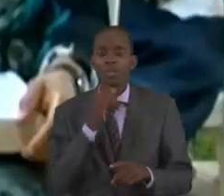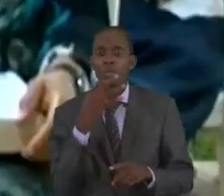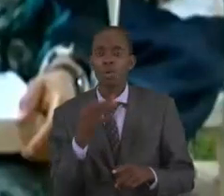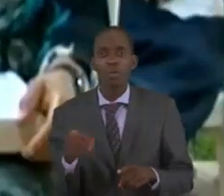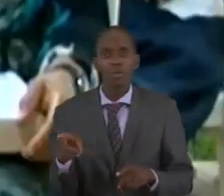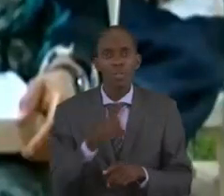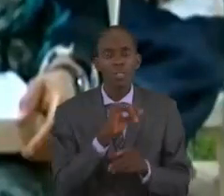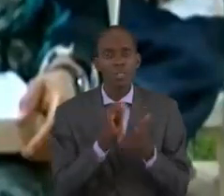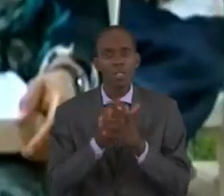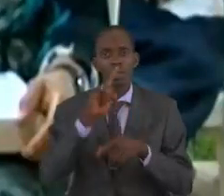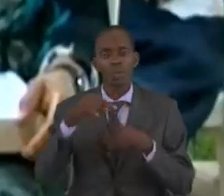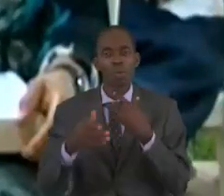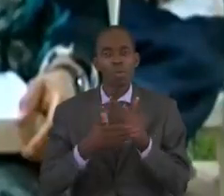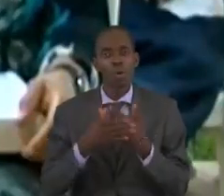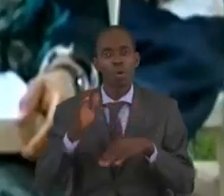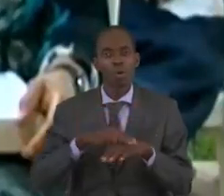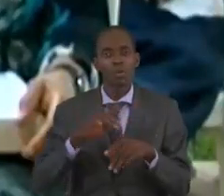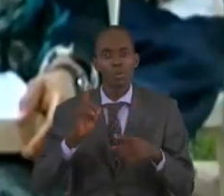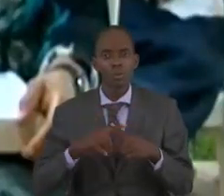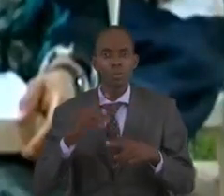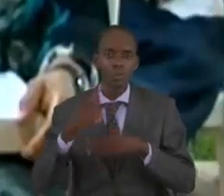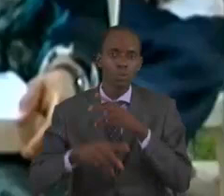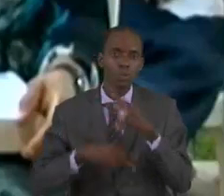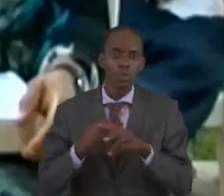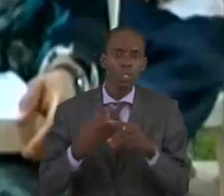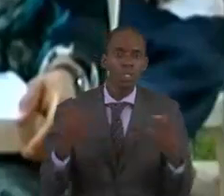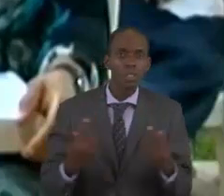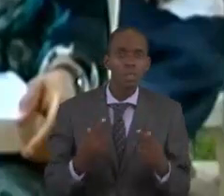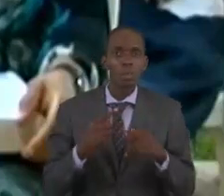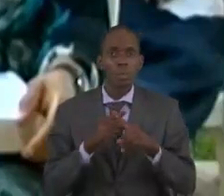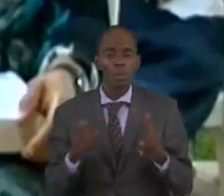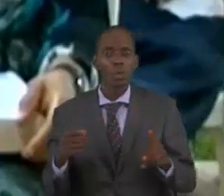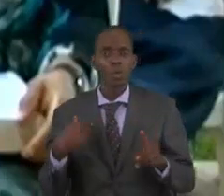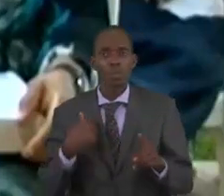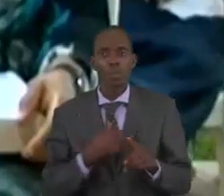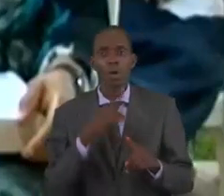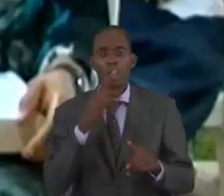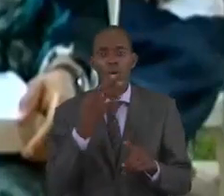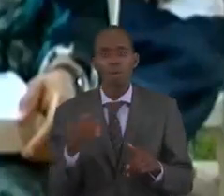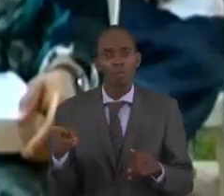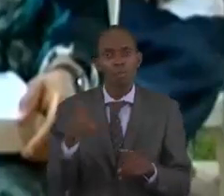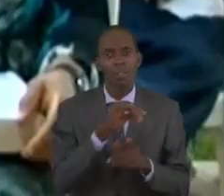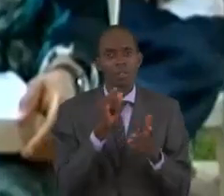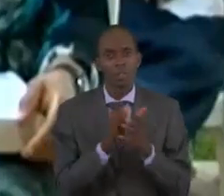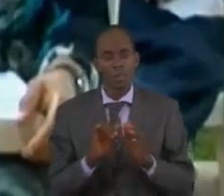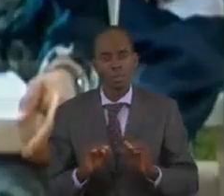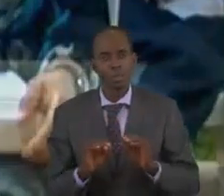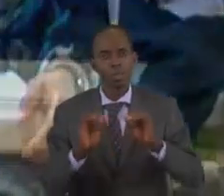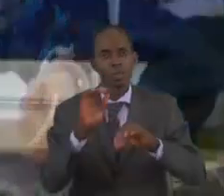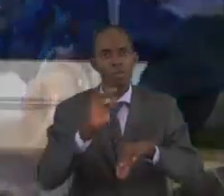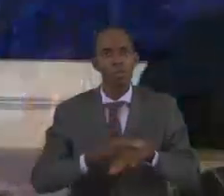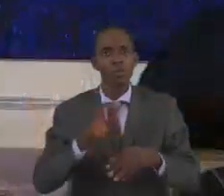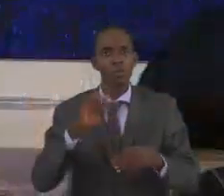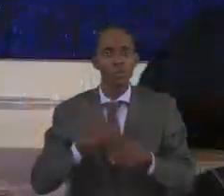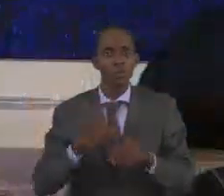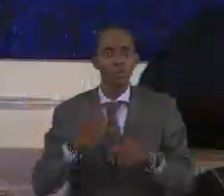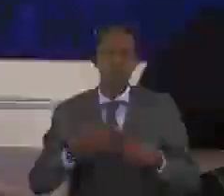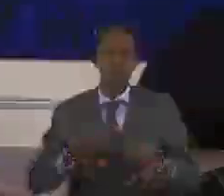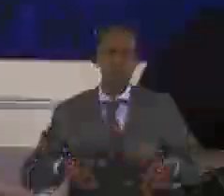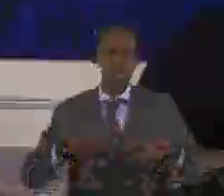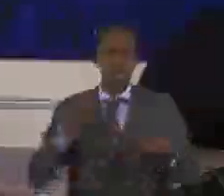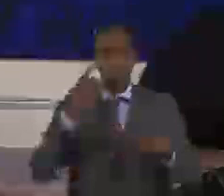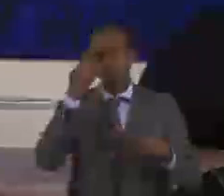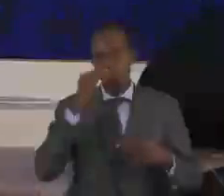draw back unto perdition, but of them who move on, who press forward unto life eternal.